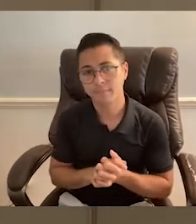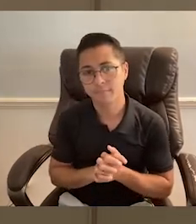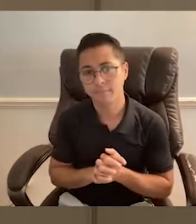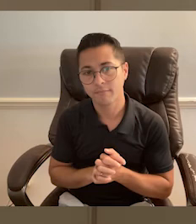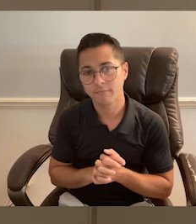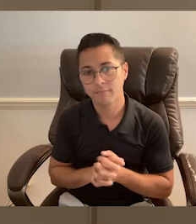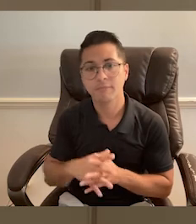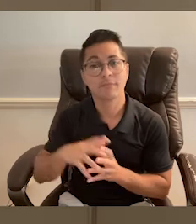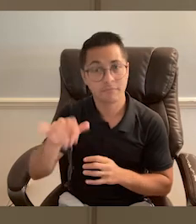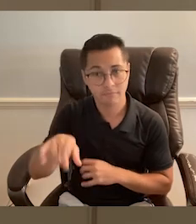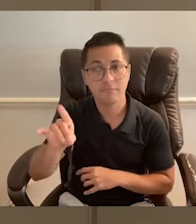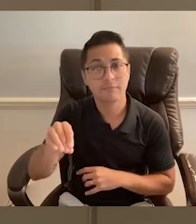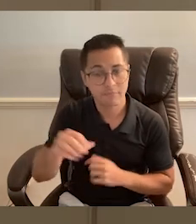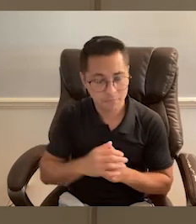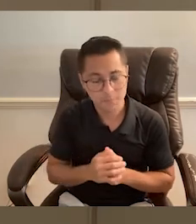need,